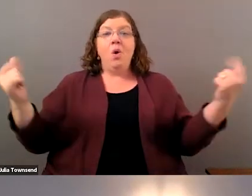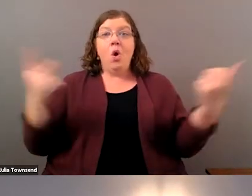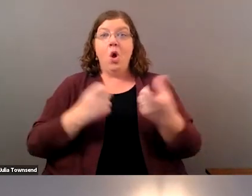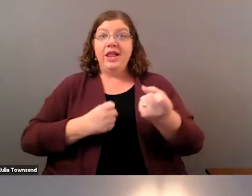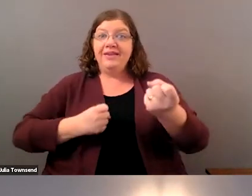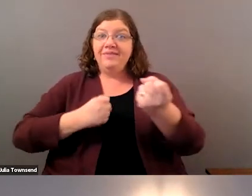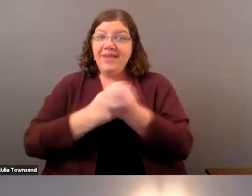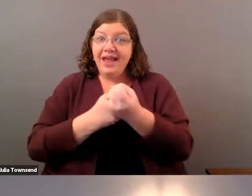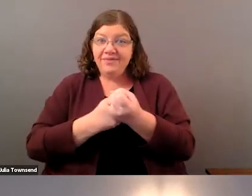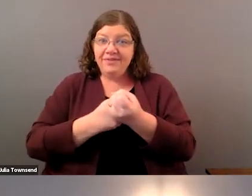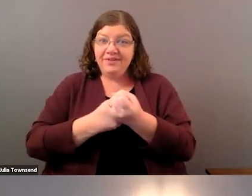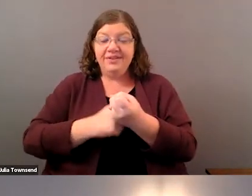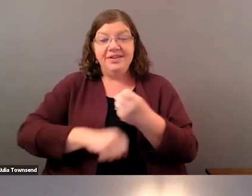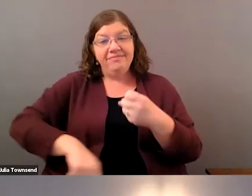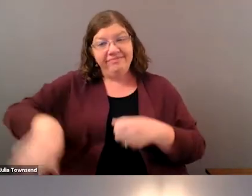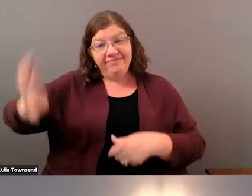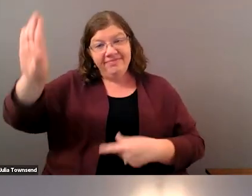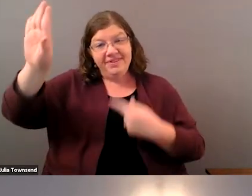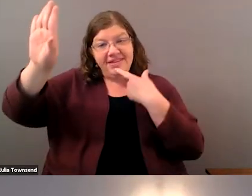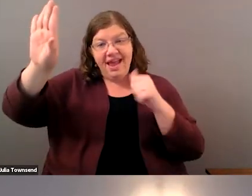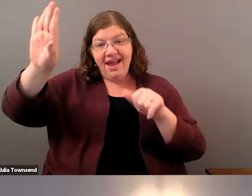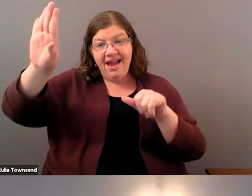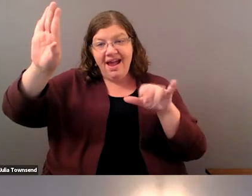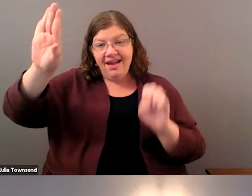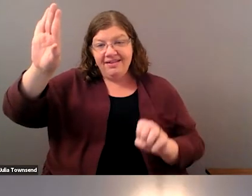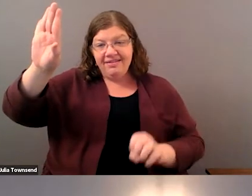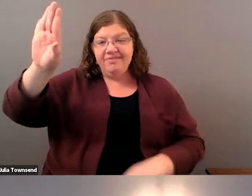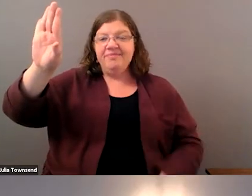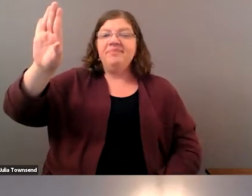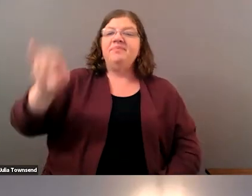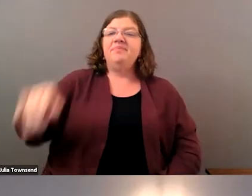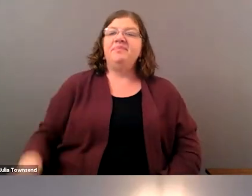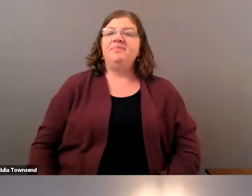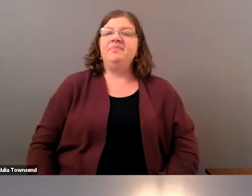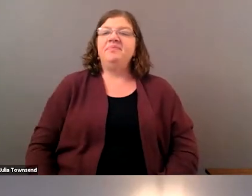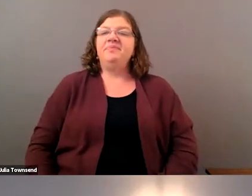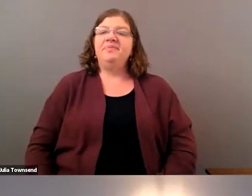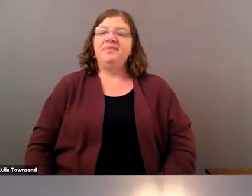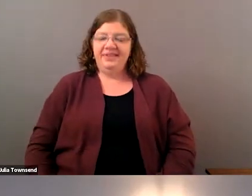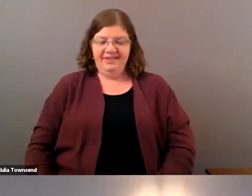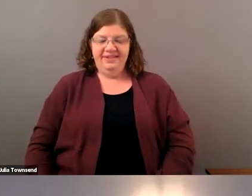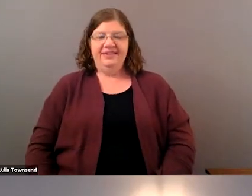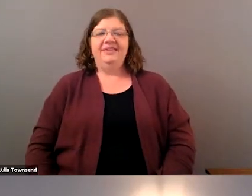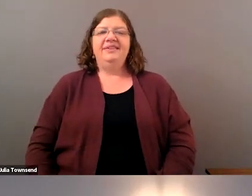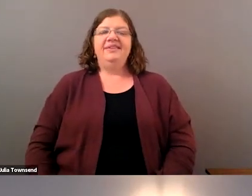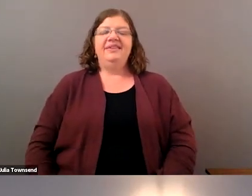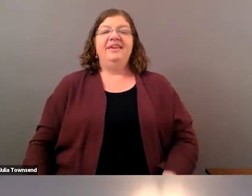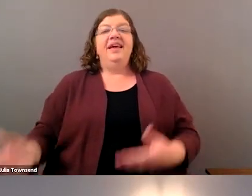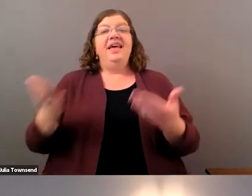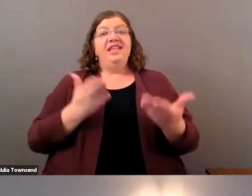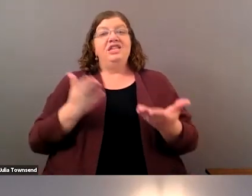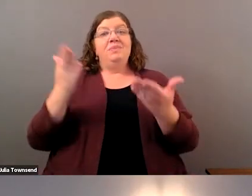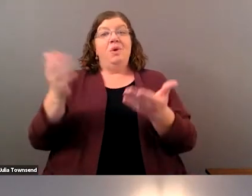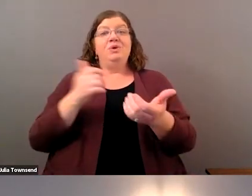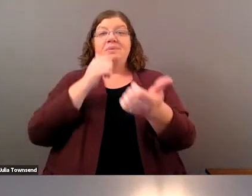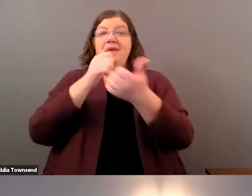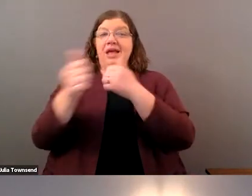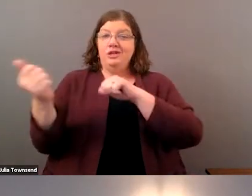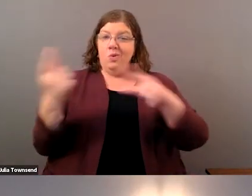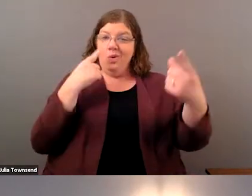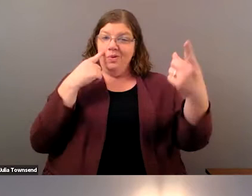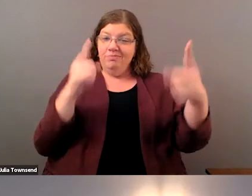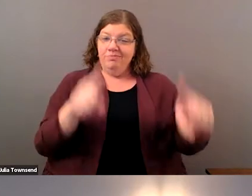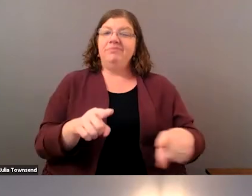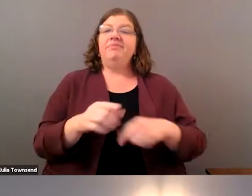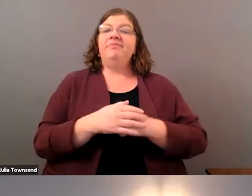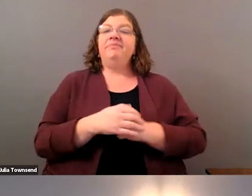please signify by raising your hand and saying aye. Aye. This motion passes unanimously. And